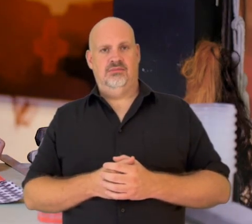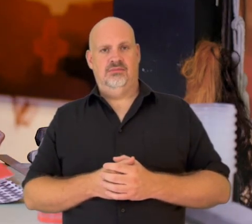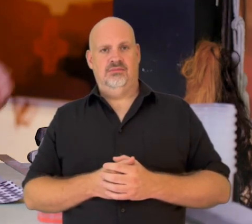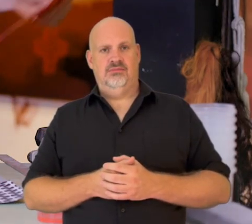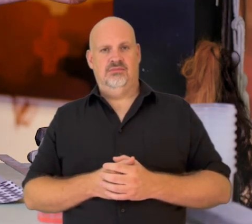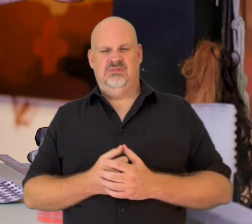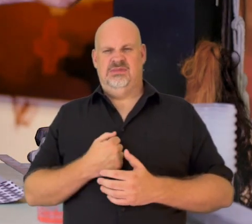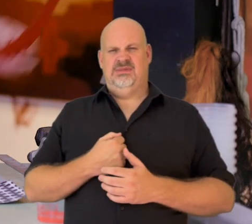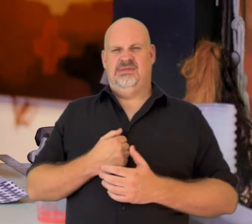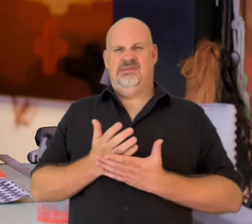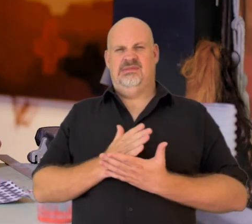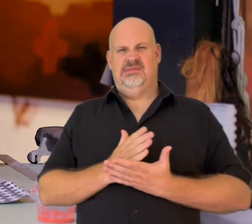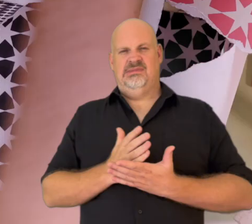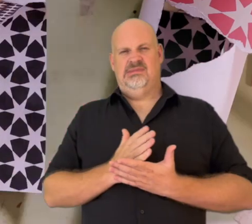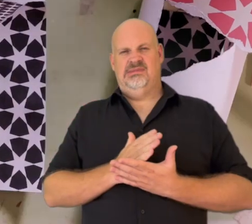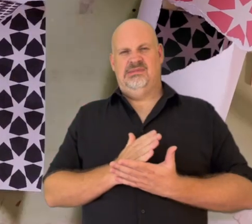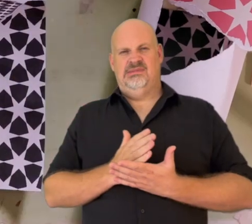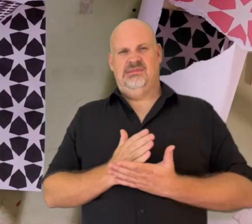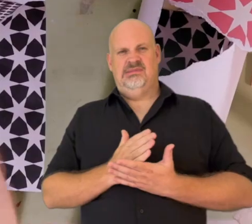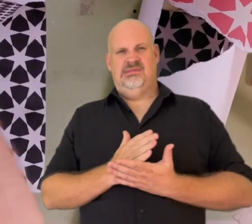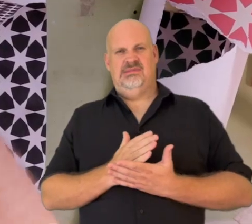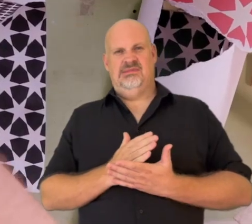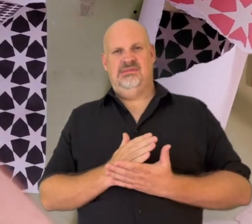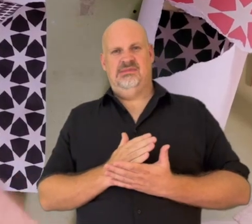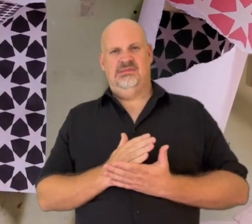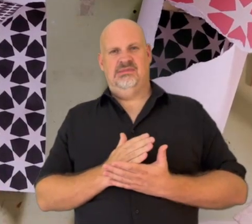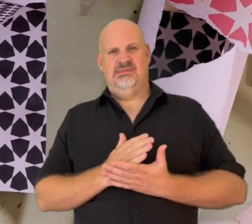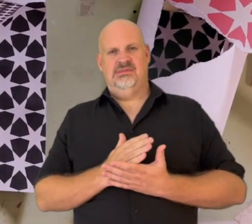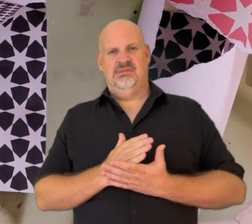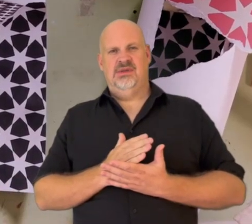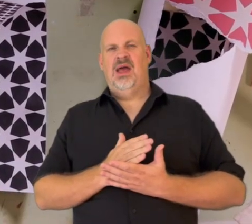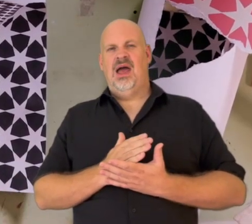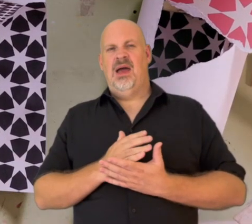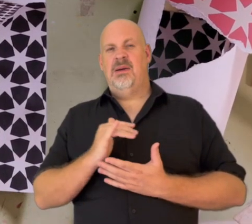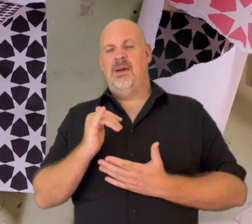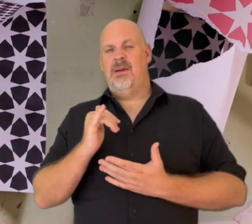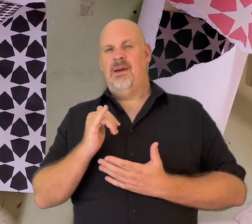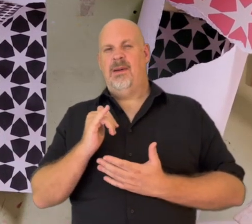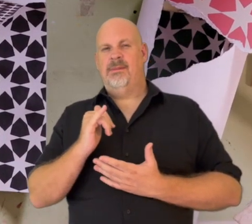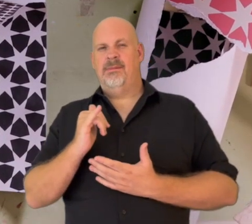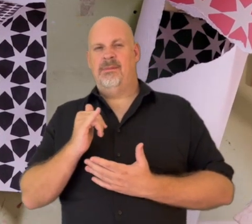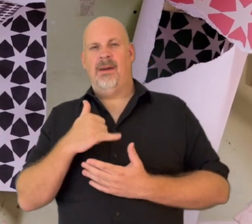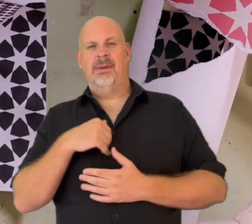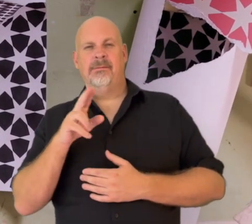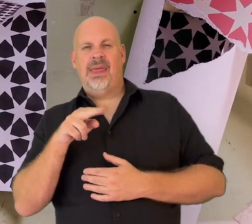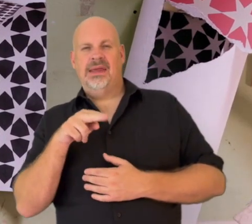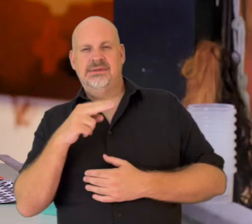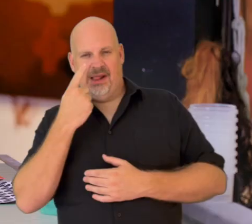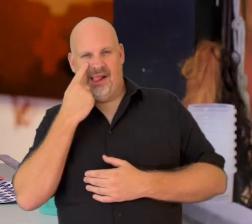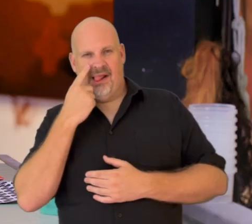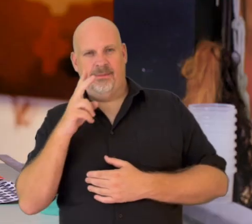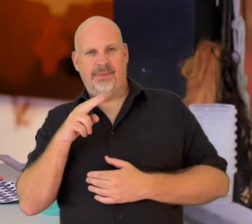Not sure, but I might introduce a bit of paint at this point.